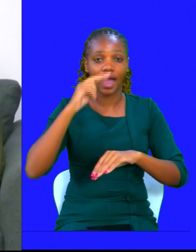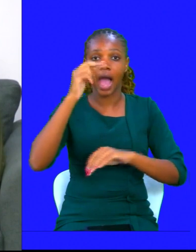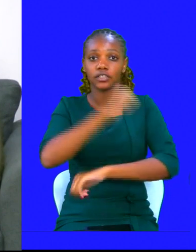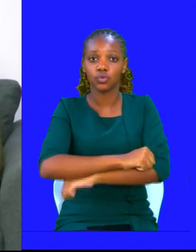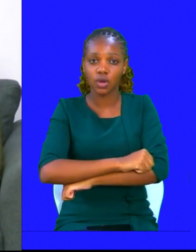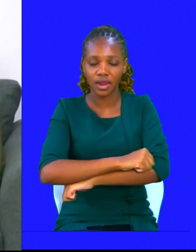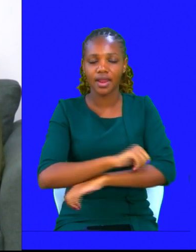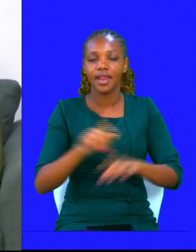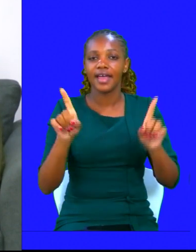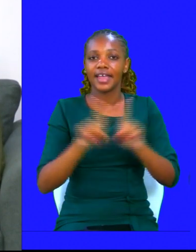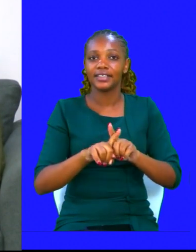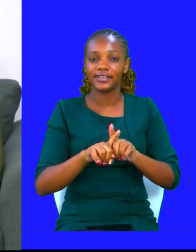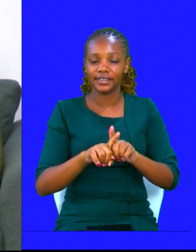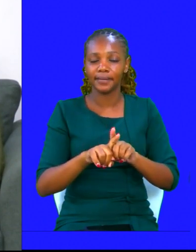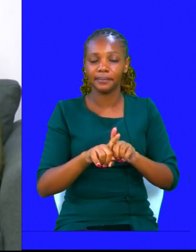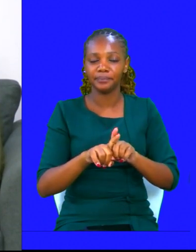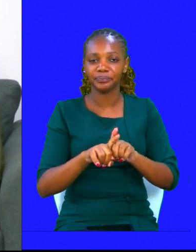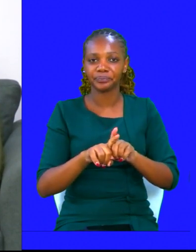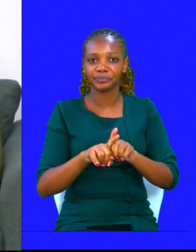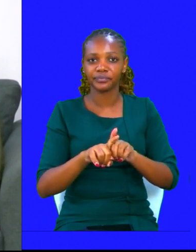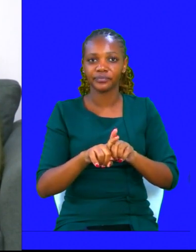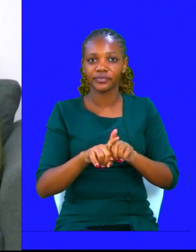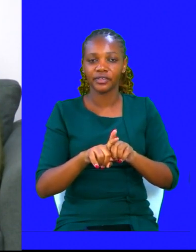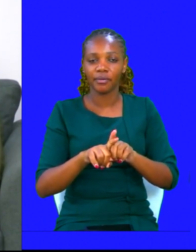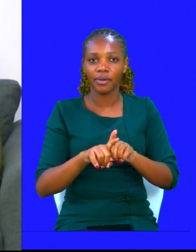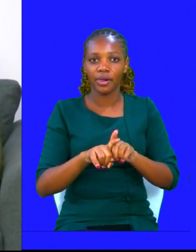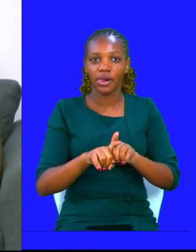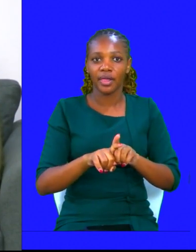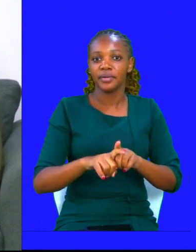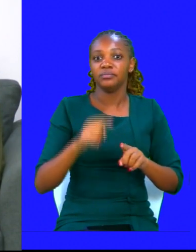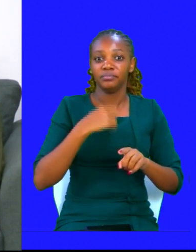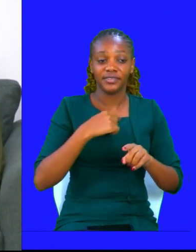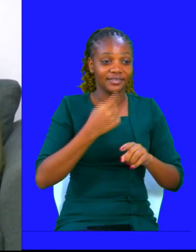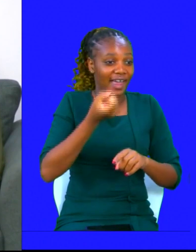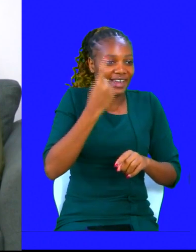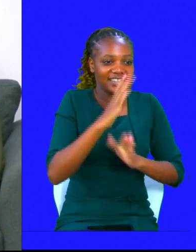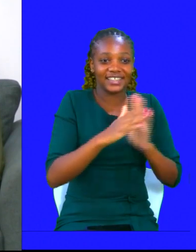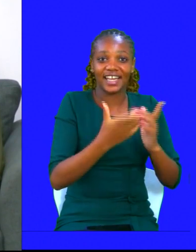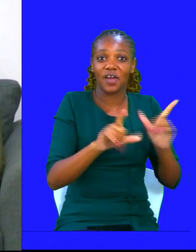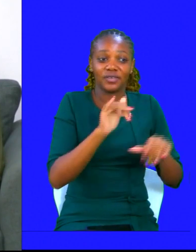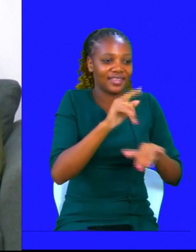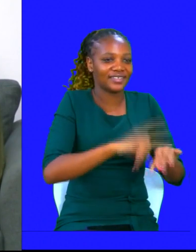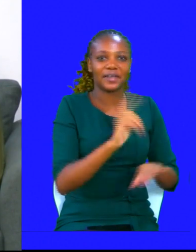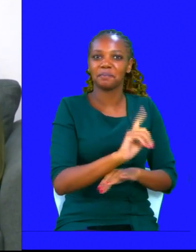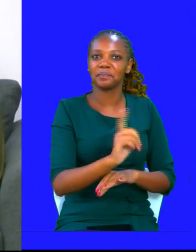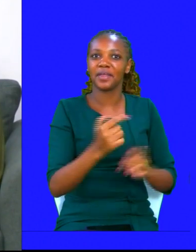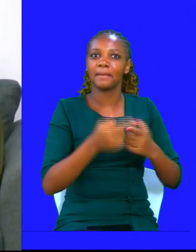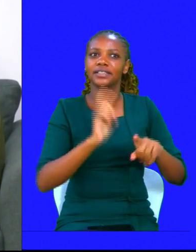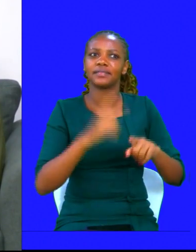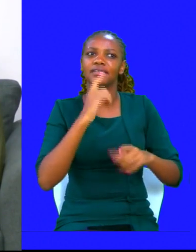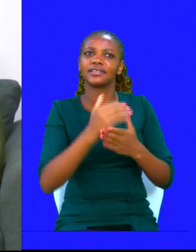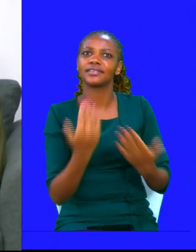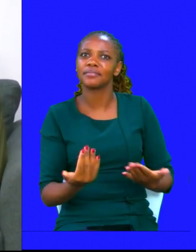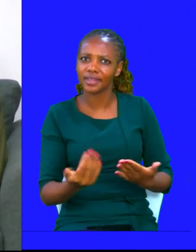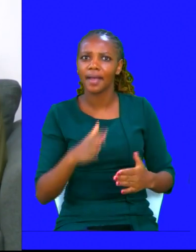was actually a big deal that I actually don't really know sign language. I don't understand sign language. But when they say something,